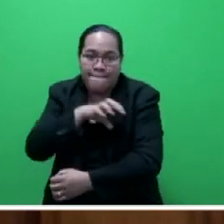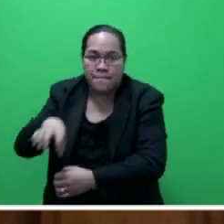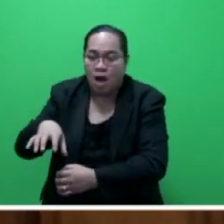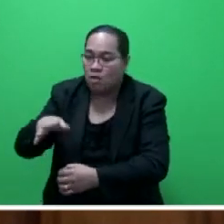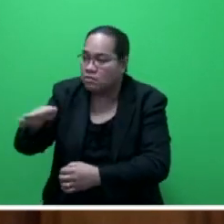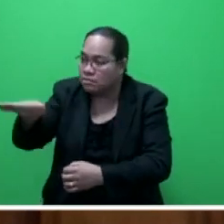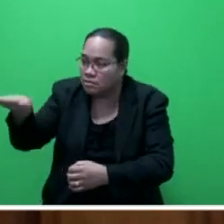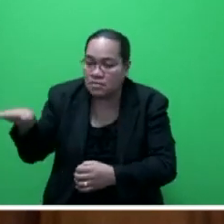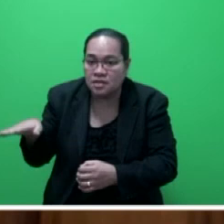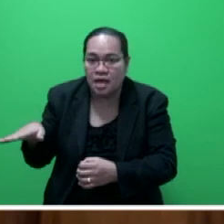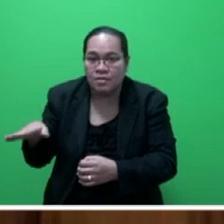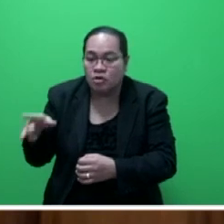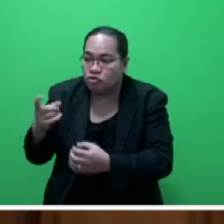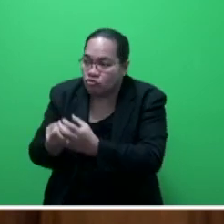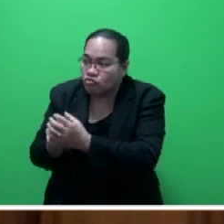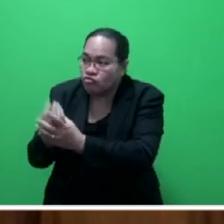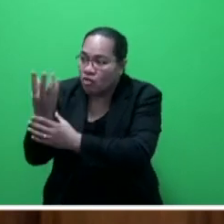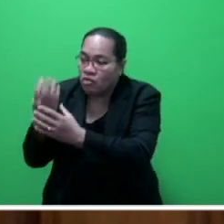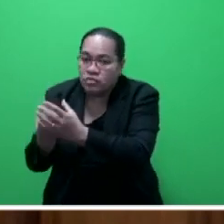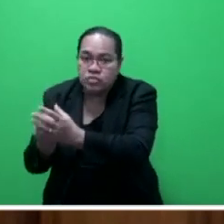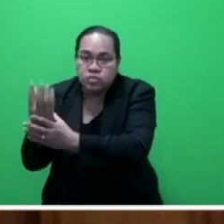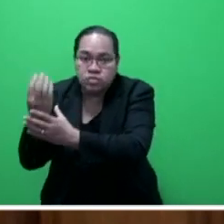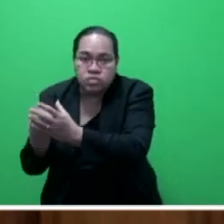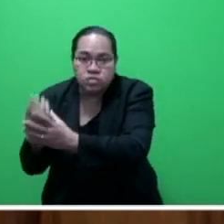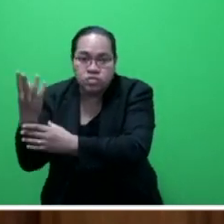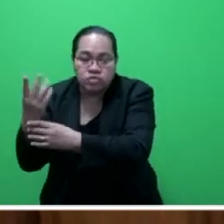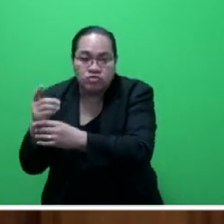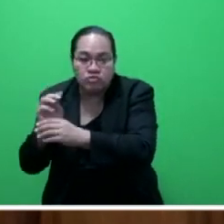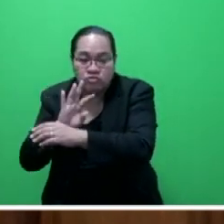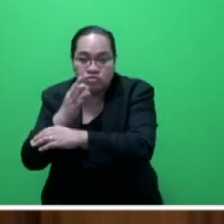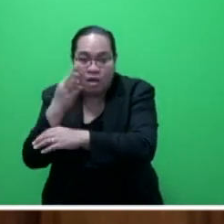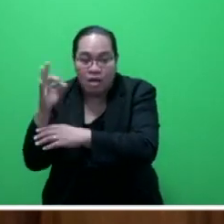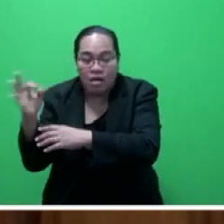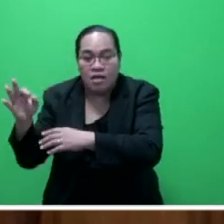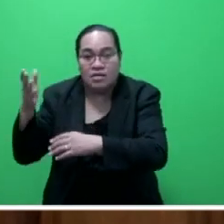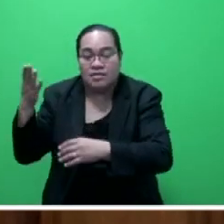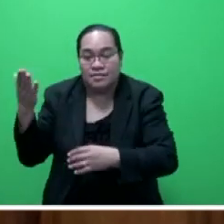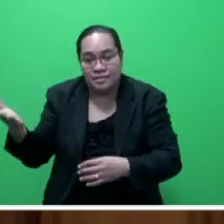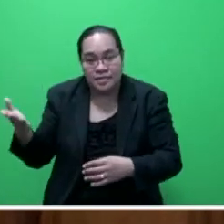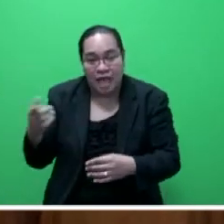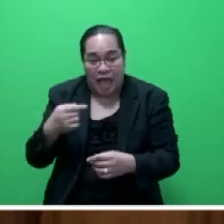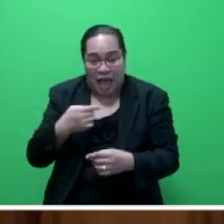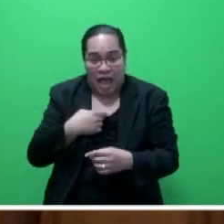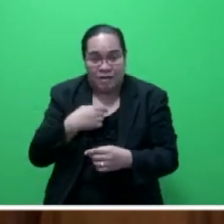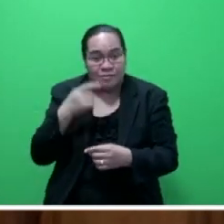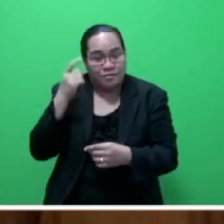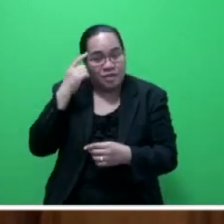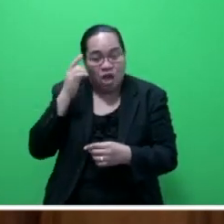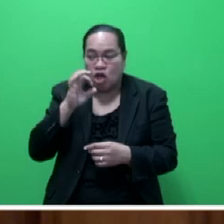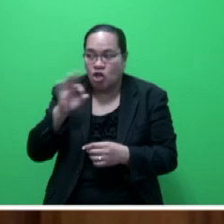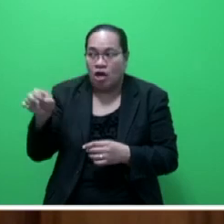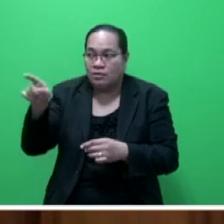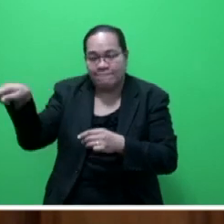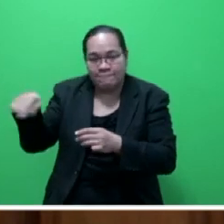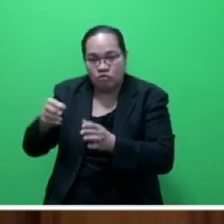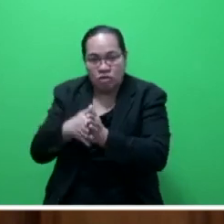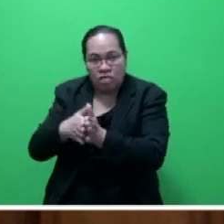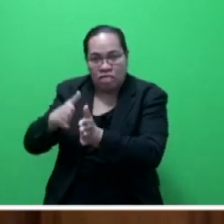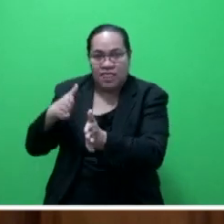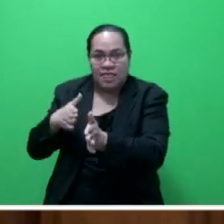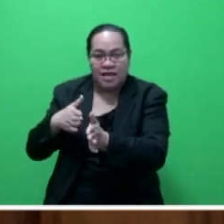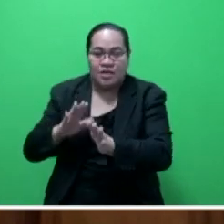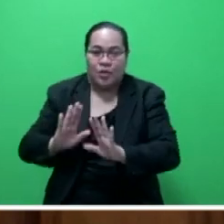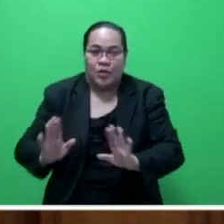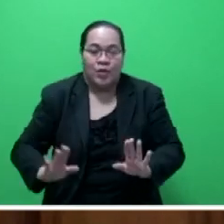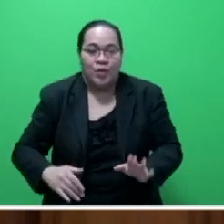salvage blown-over pine for their housing needs. Our intention is not to leave anyone behind. And in